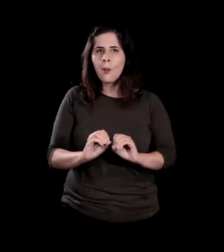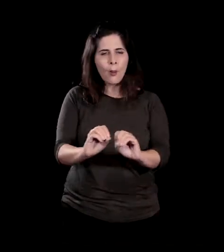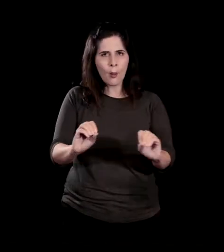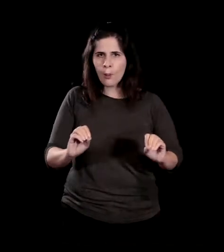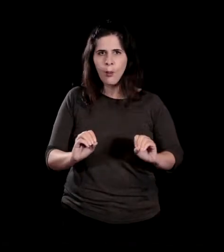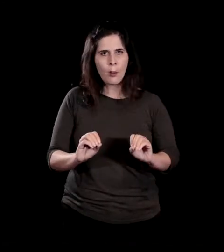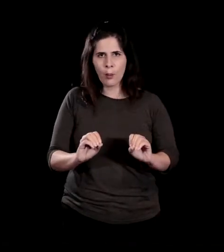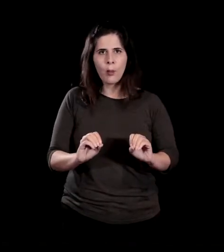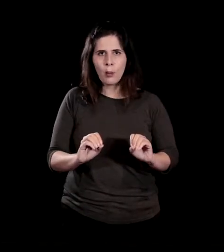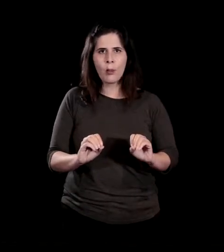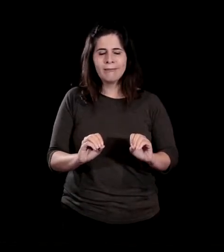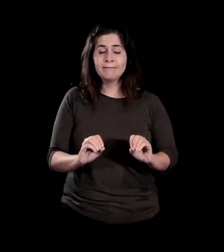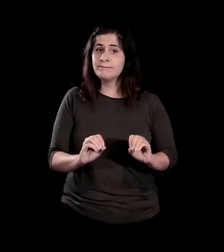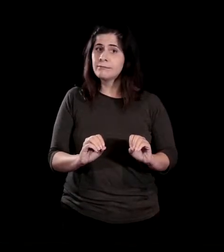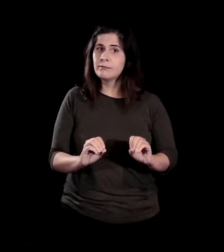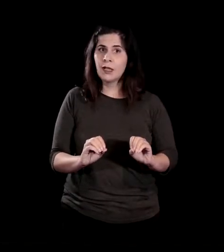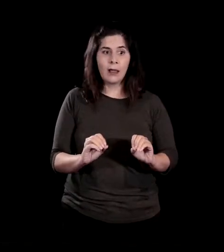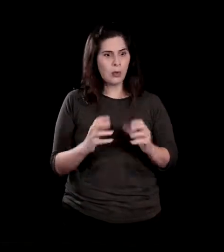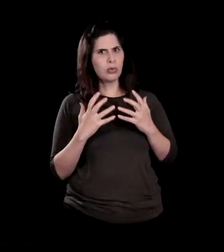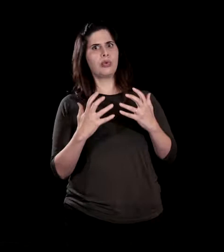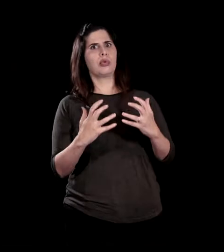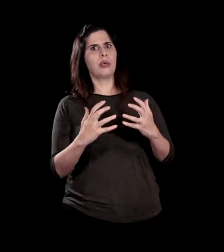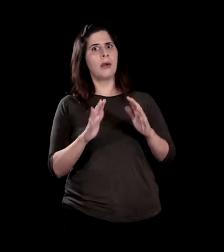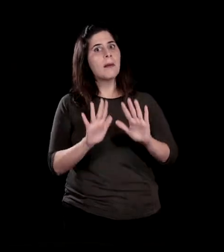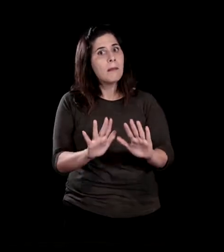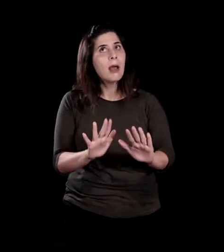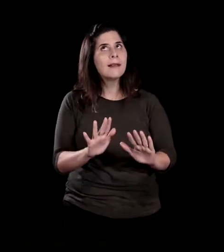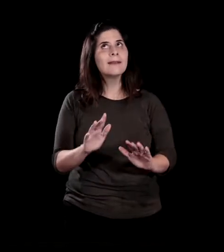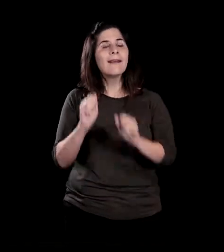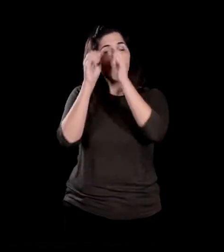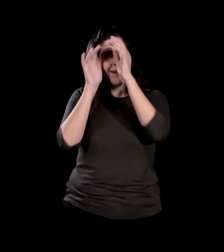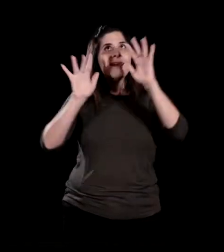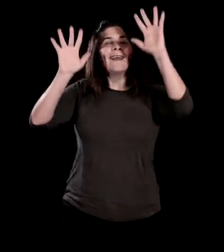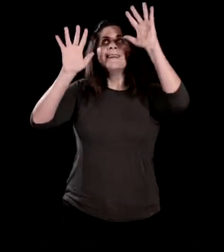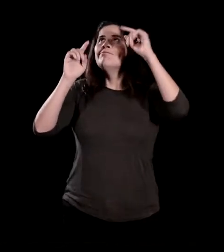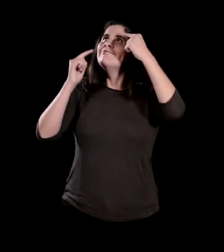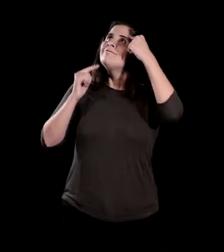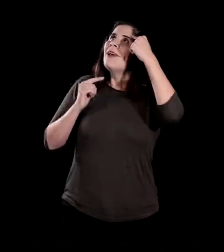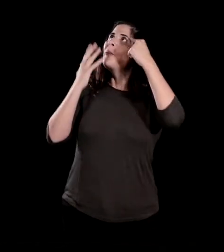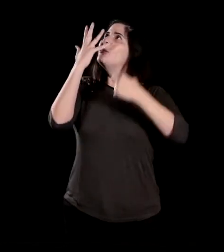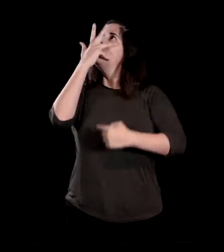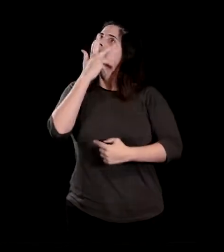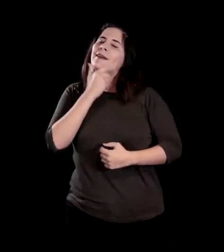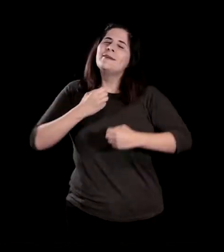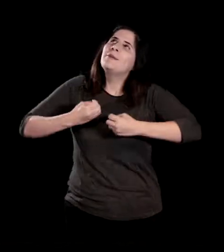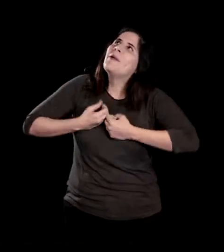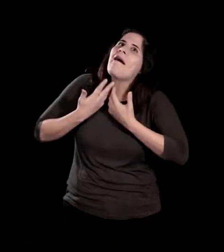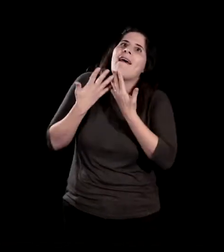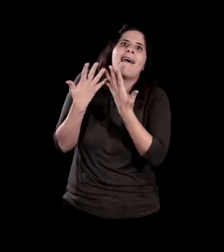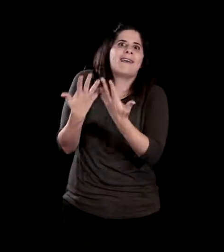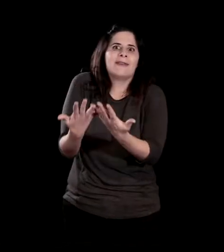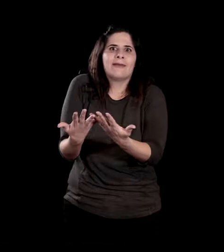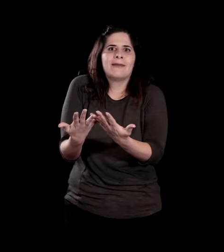human. It was something very dramatic, but at the same time, to be honest, in my head, it was so beautiful, so